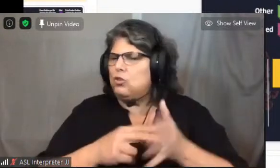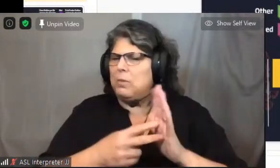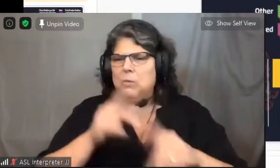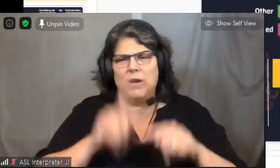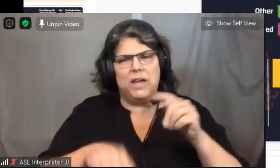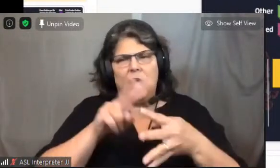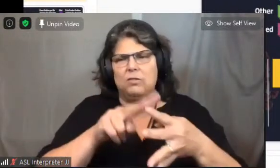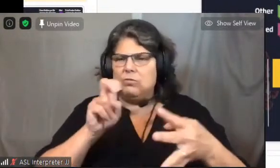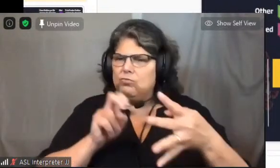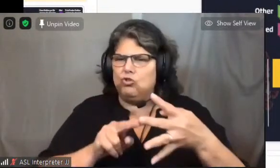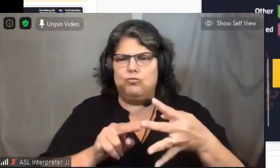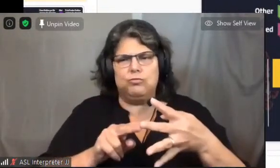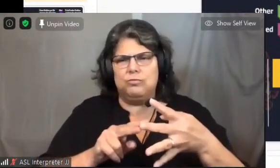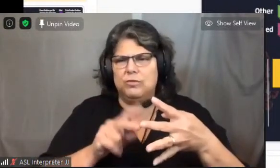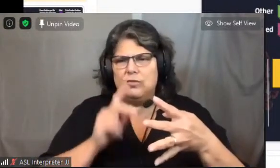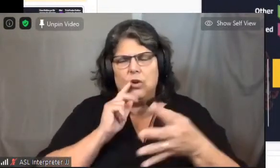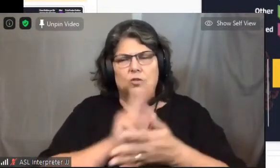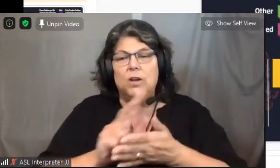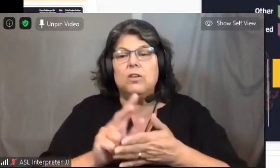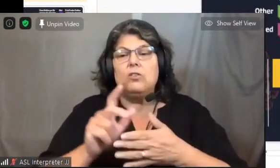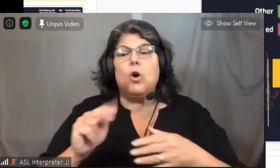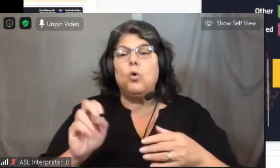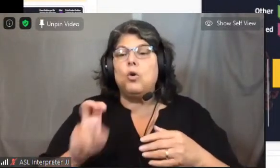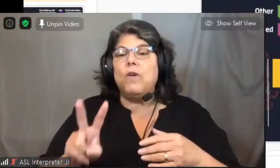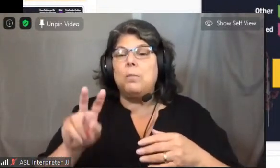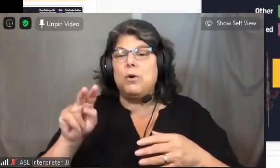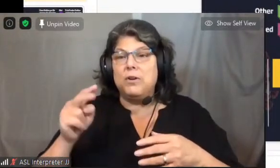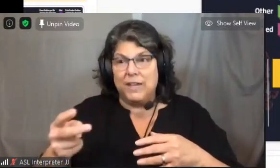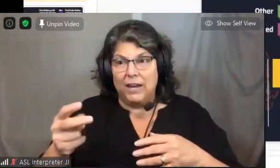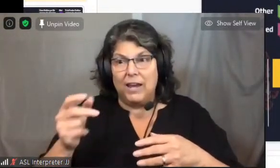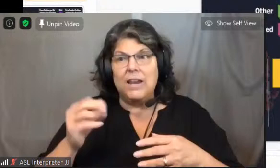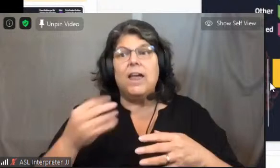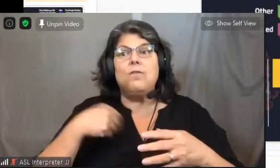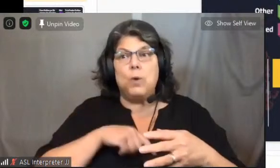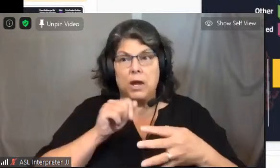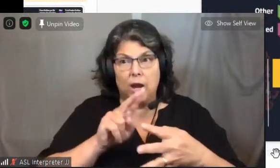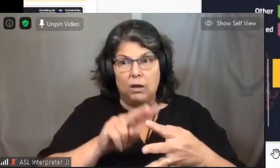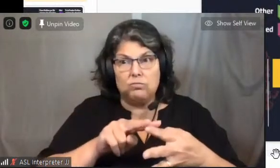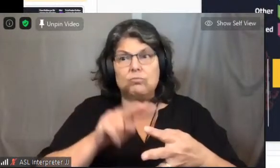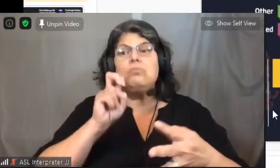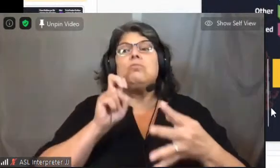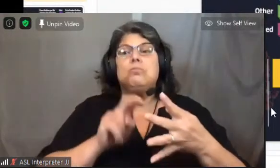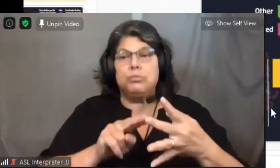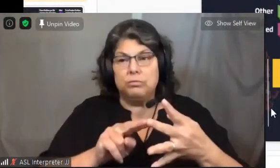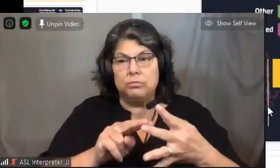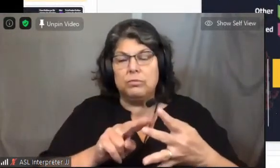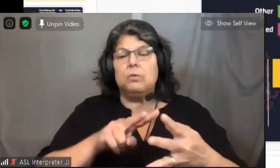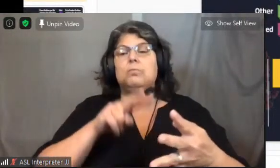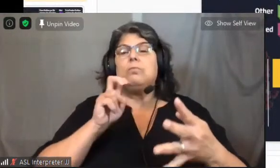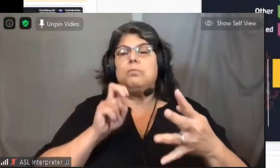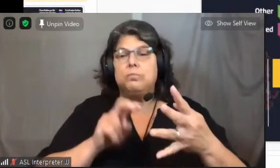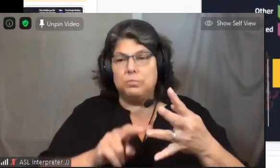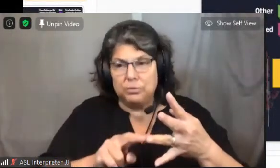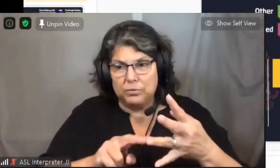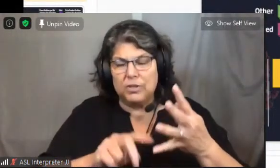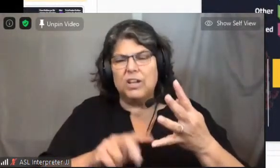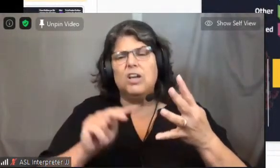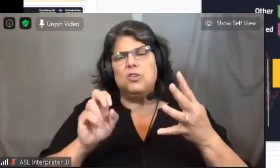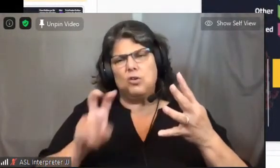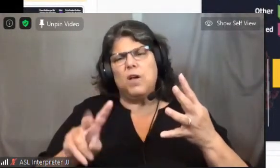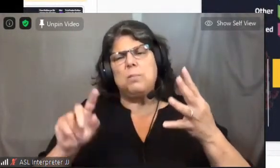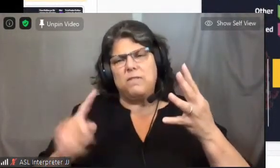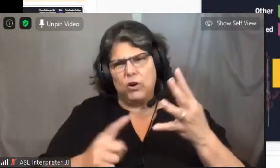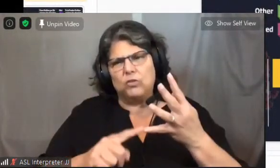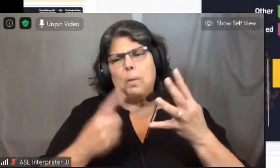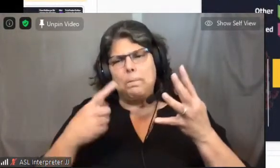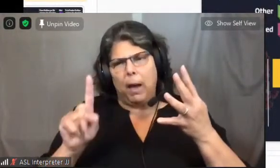if we pass through the tiers really consistently, November 2nd would be the earliest we would enter into the yellow tier.